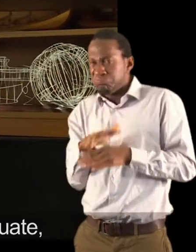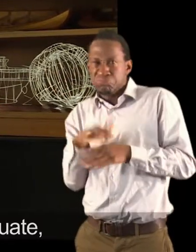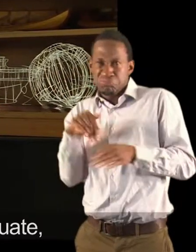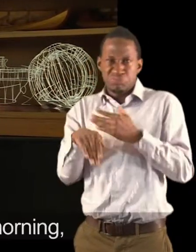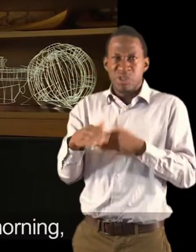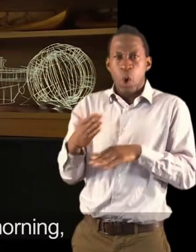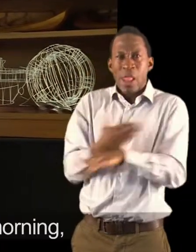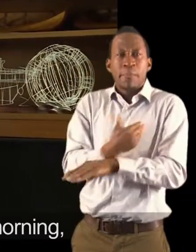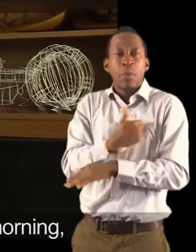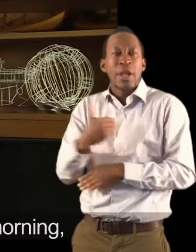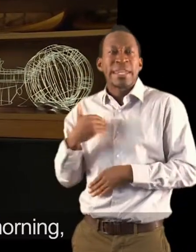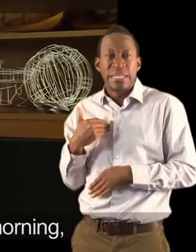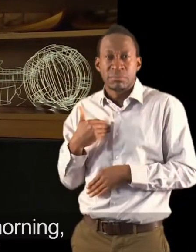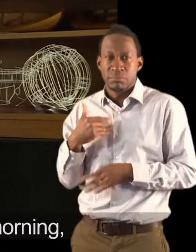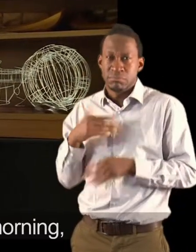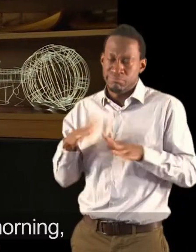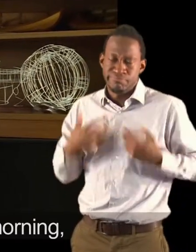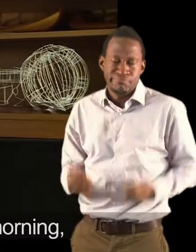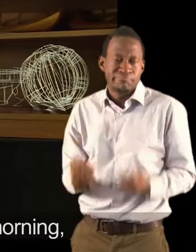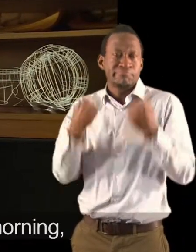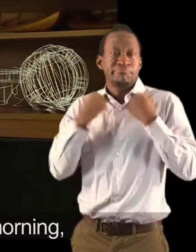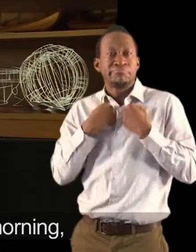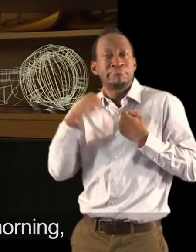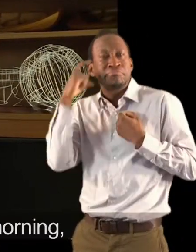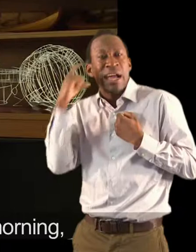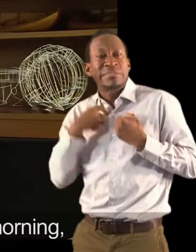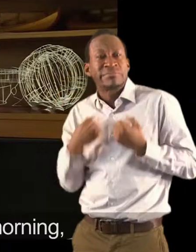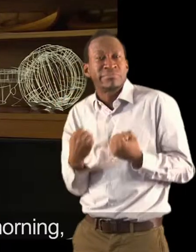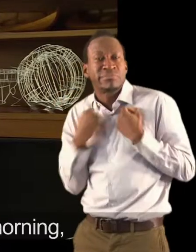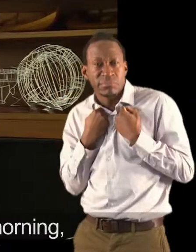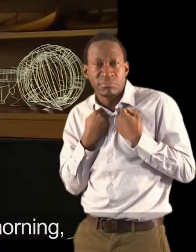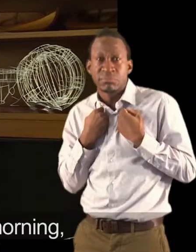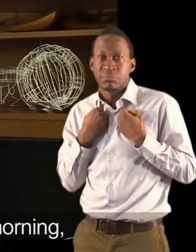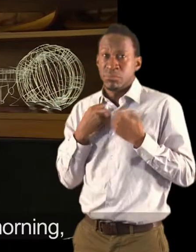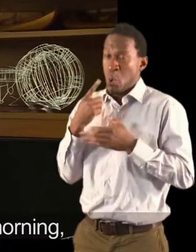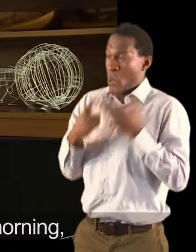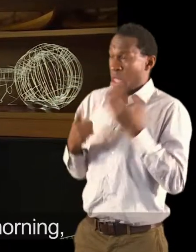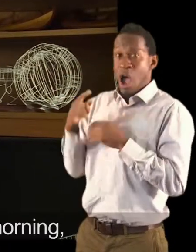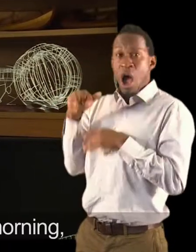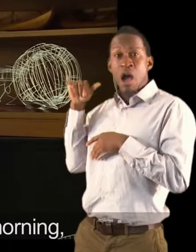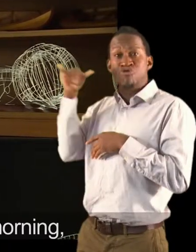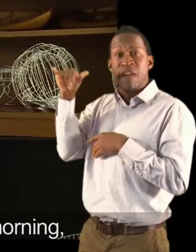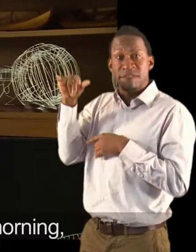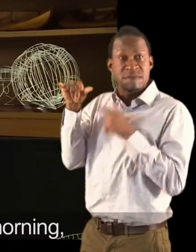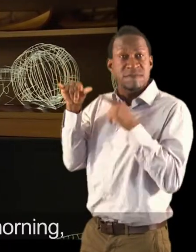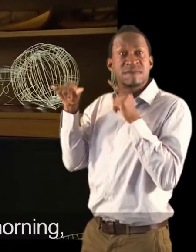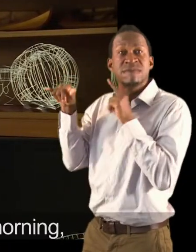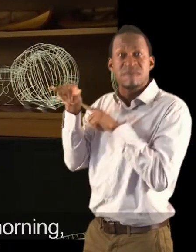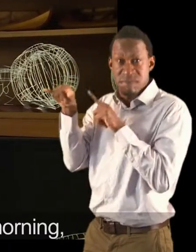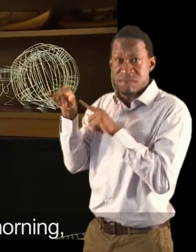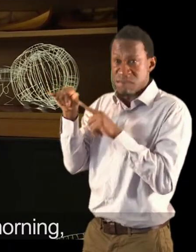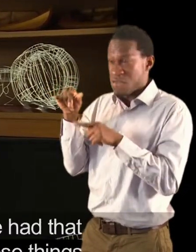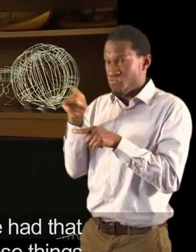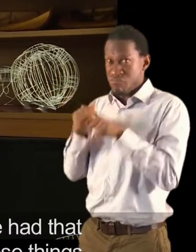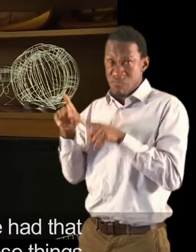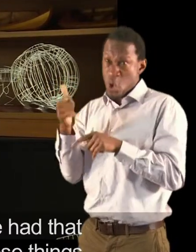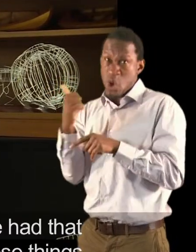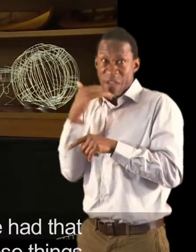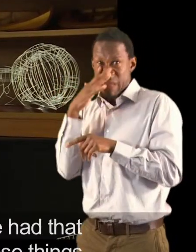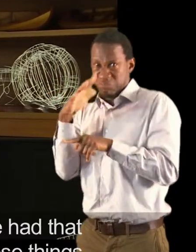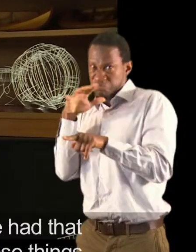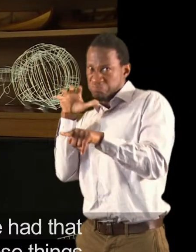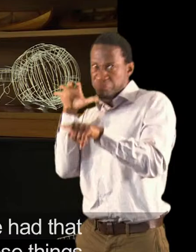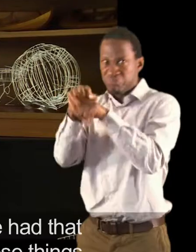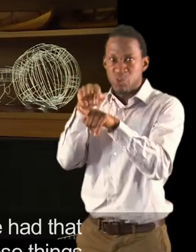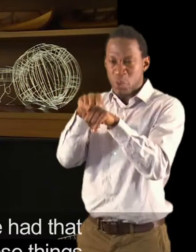evacuate, was one night, no, early morning, we were still in bed,